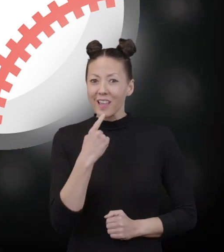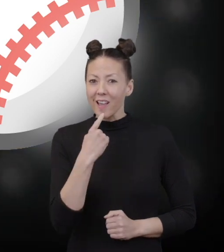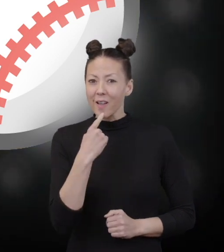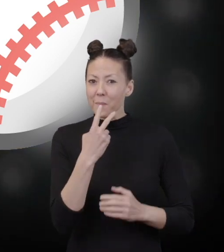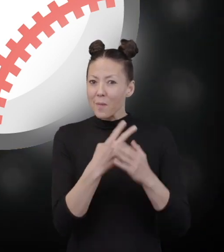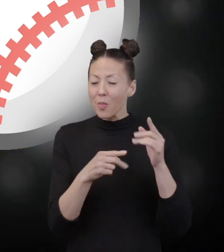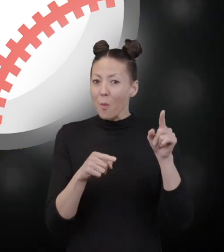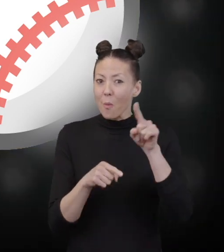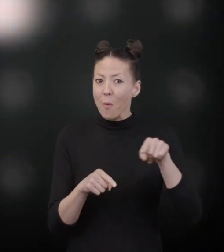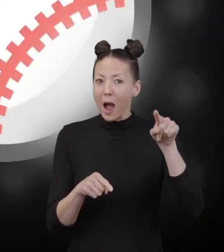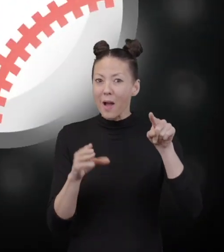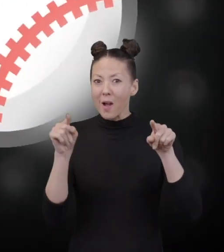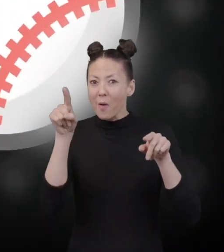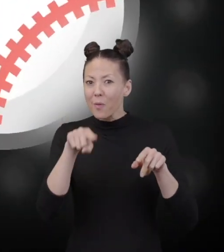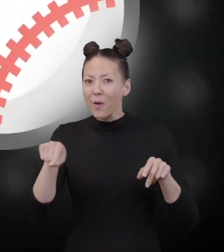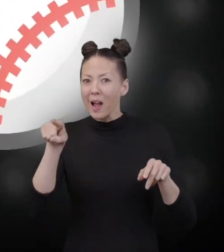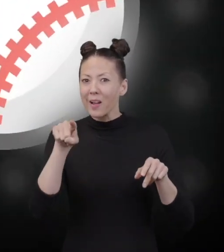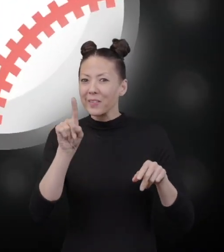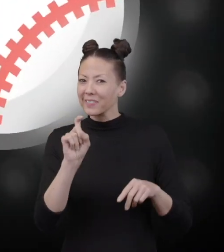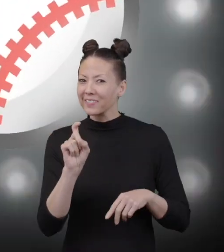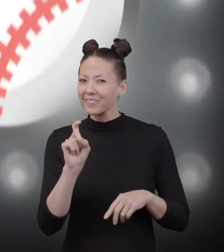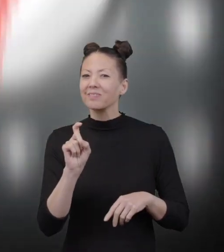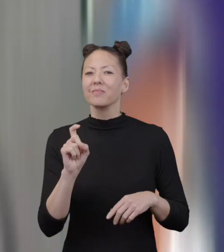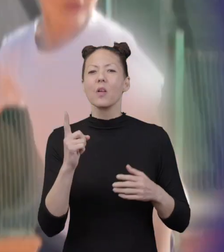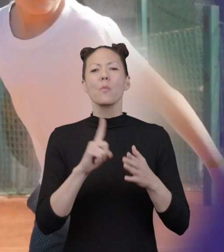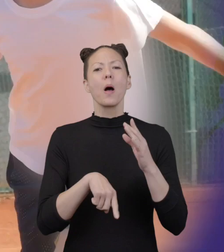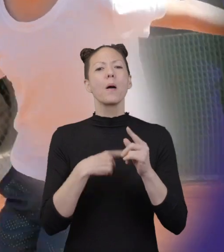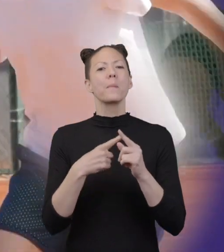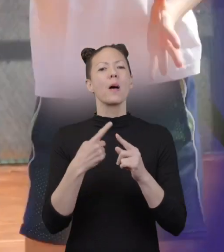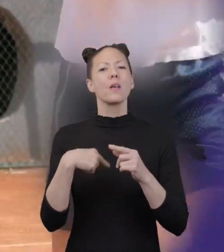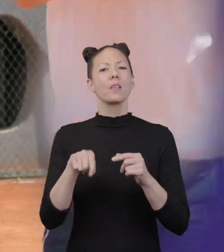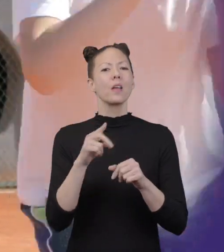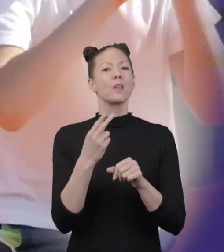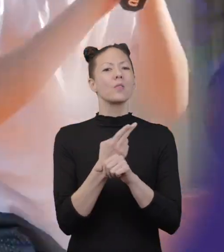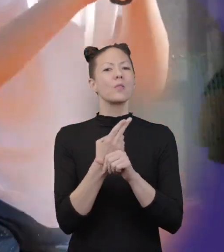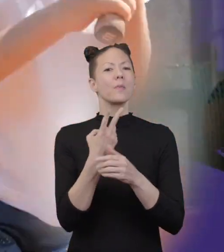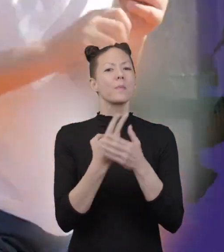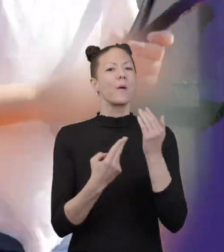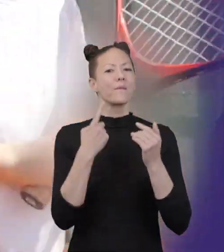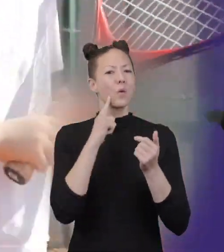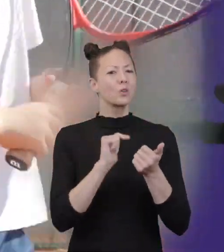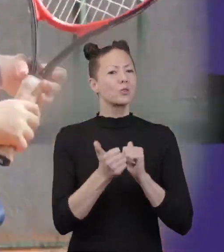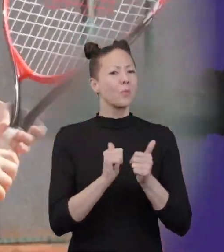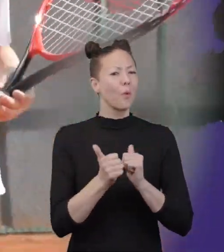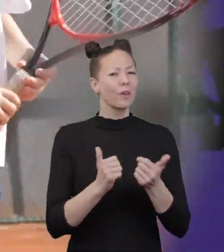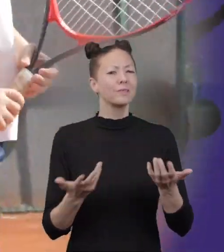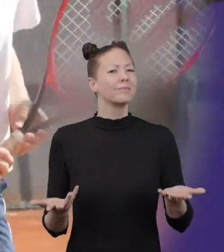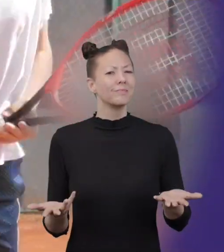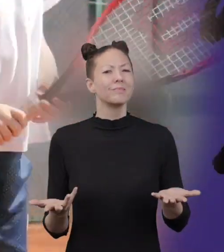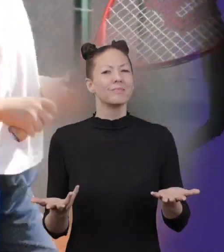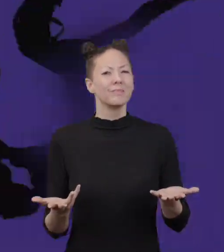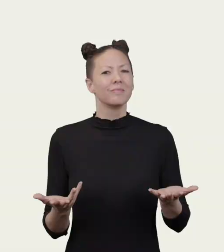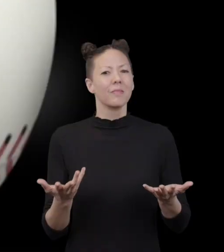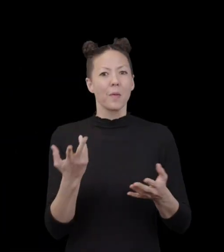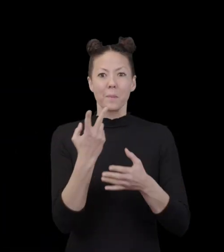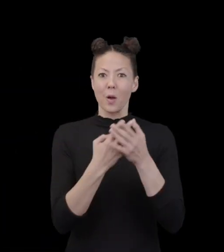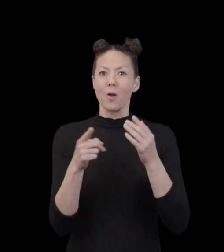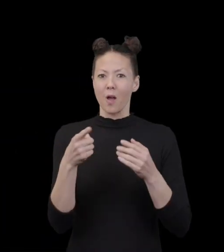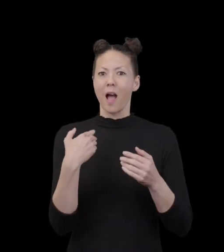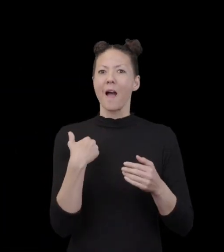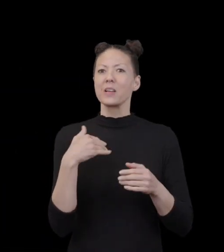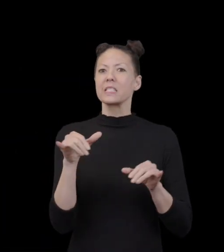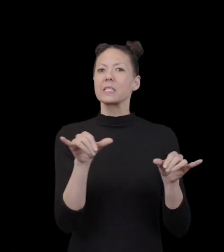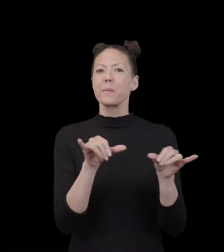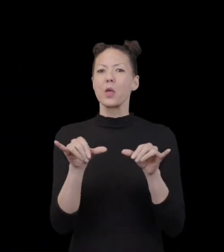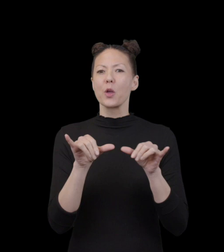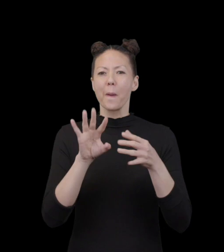Did you say that they are both round? What about that they are both used for sports? They also both